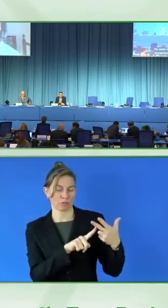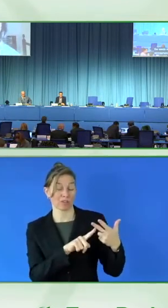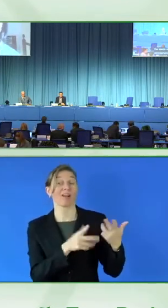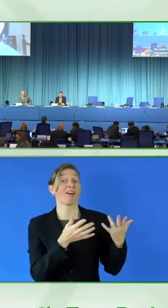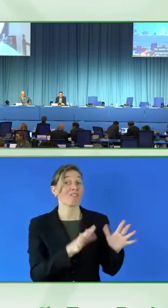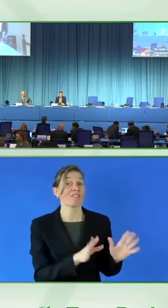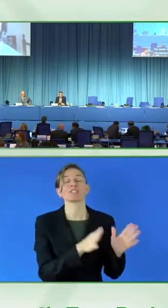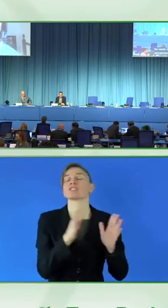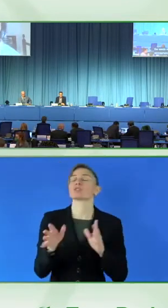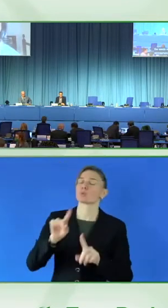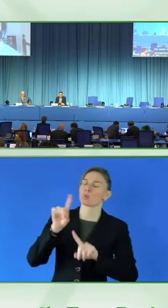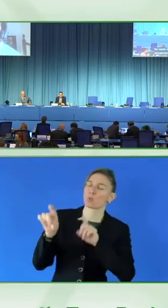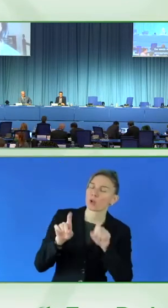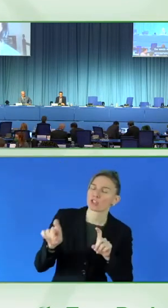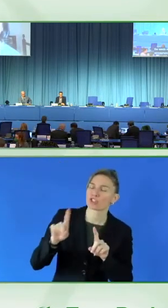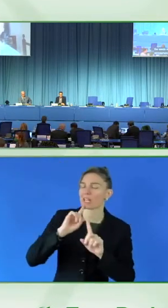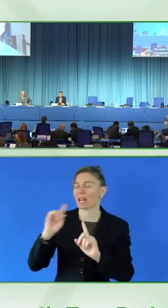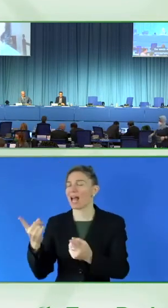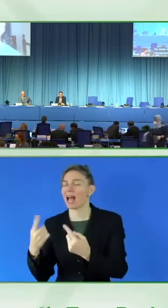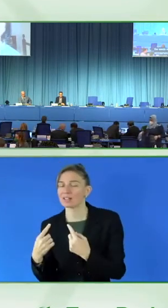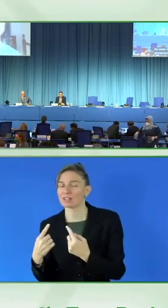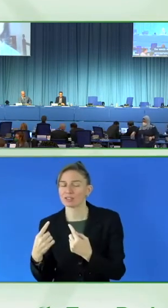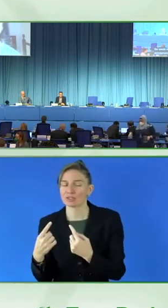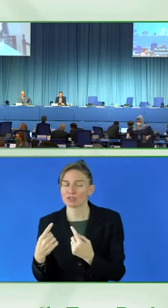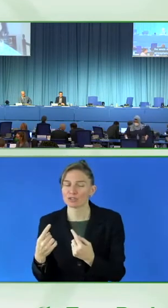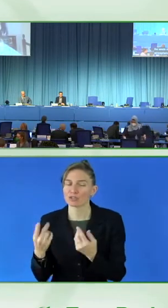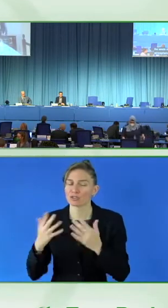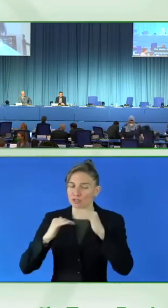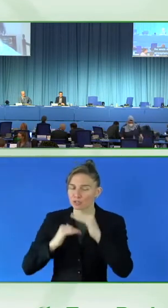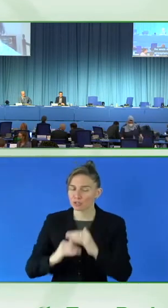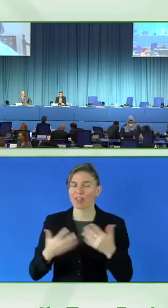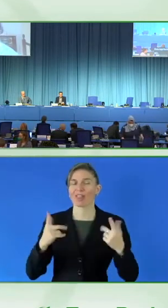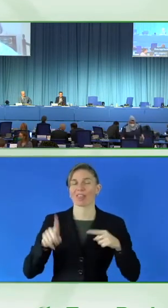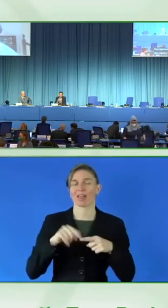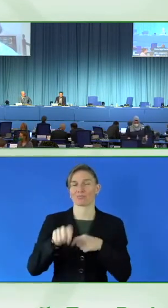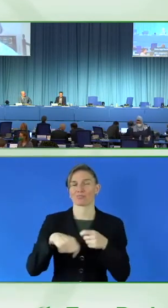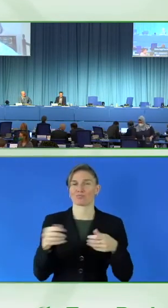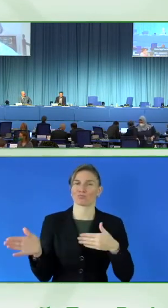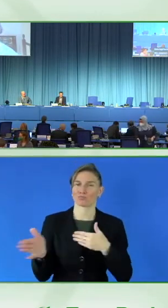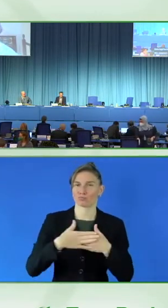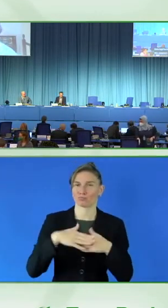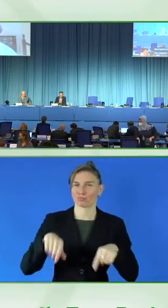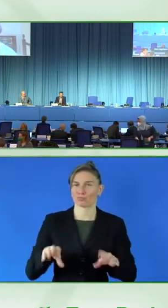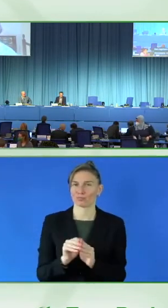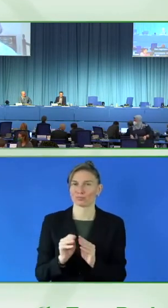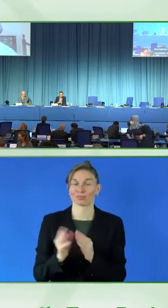if there's time, I'll wrap the session up. Over to you, George.